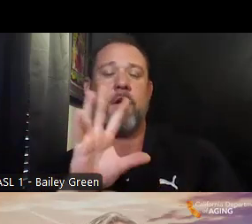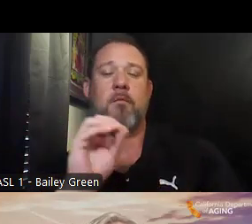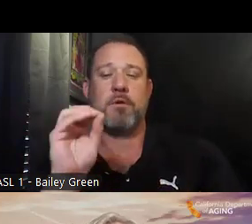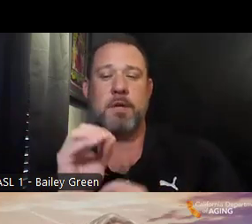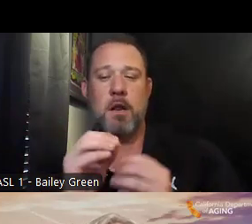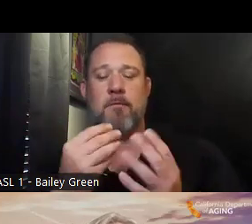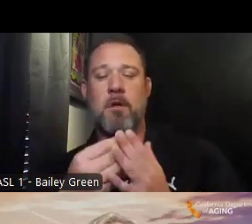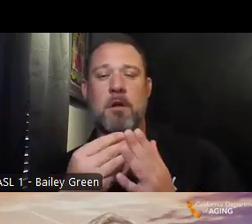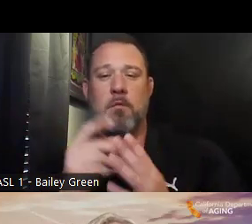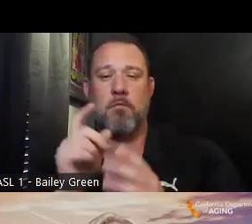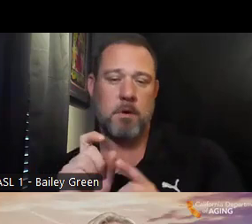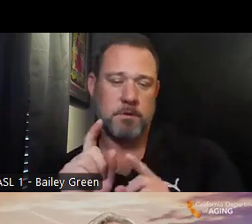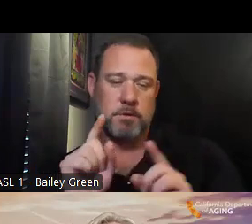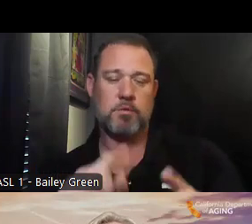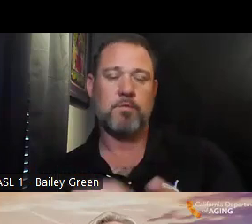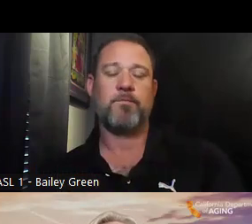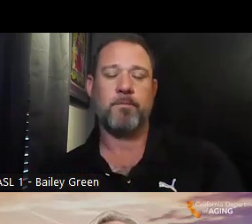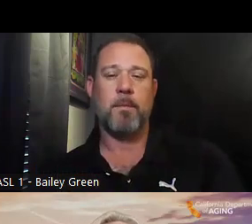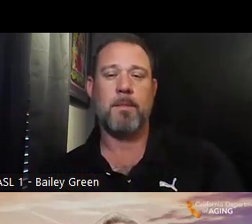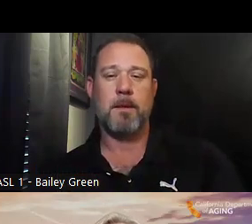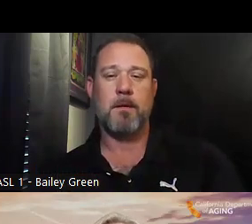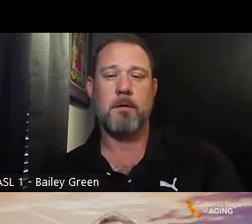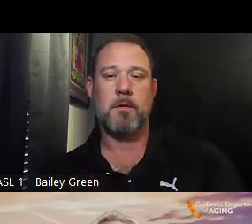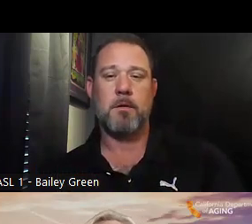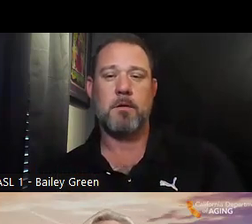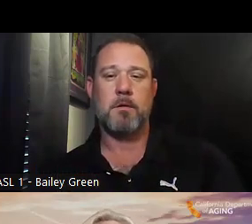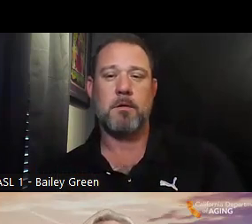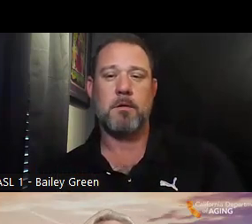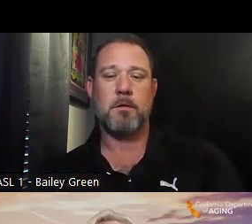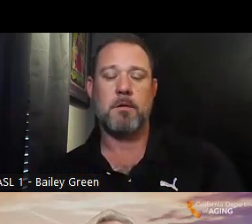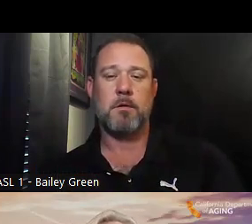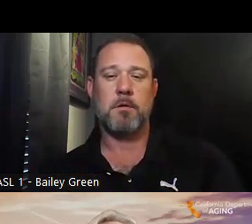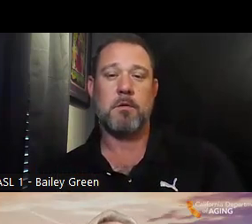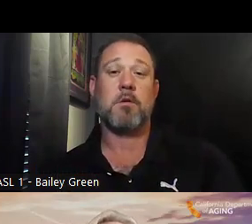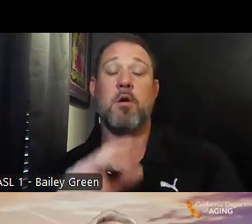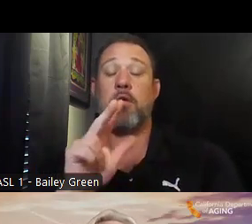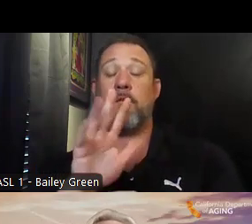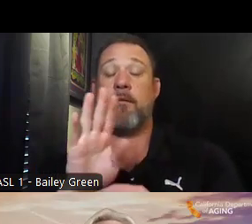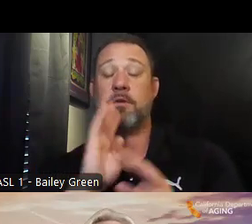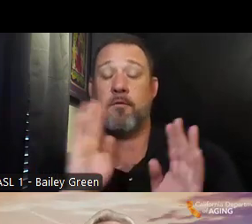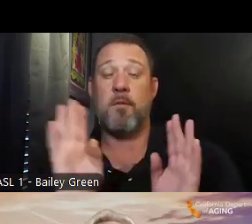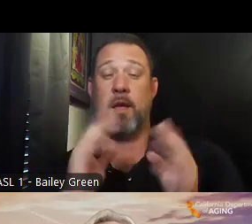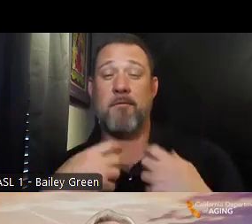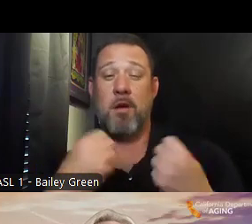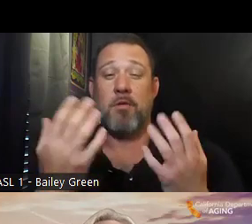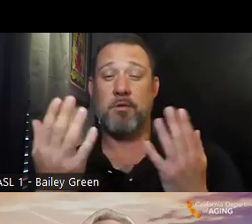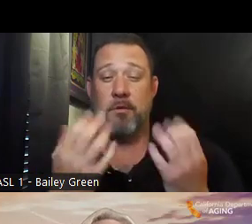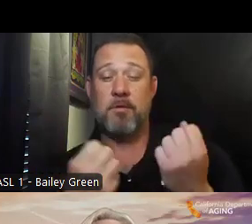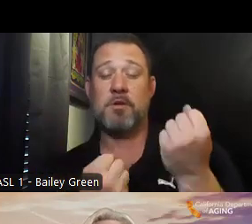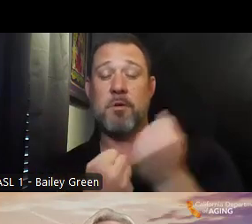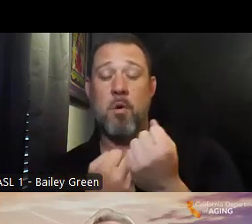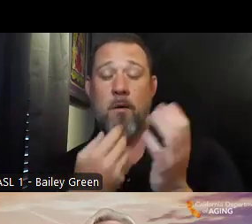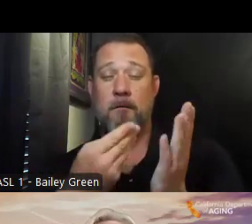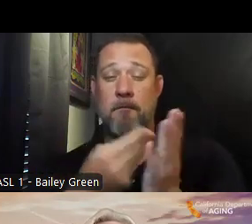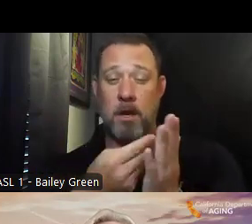the funding must go to that. And we'll go to the next slide. The 35% for the behavioral health services and supports